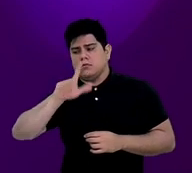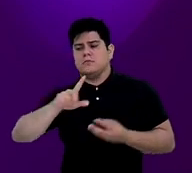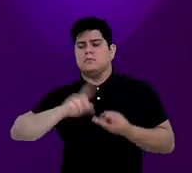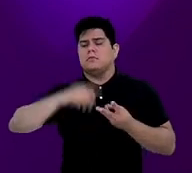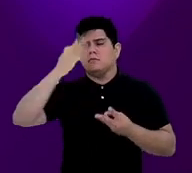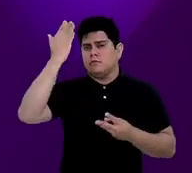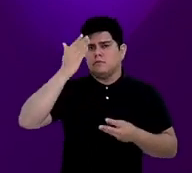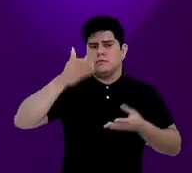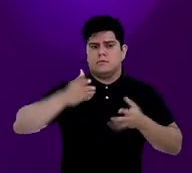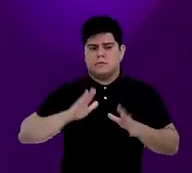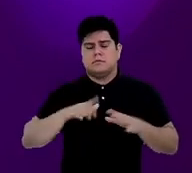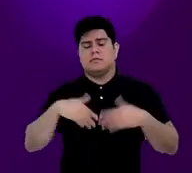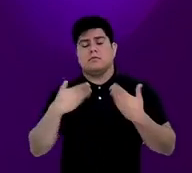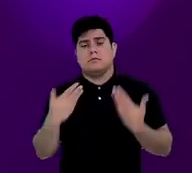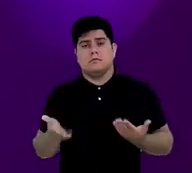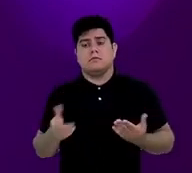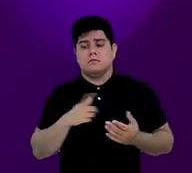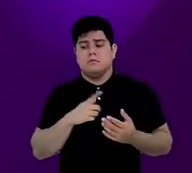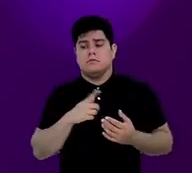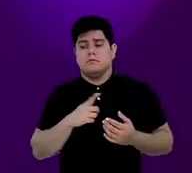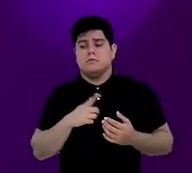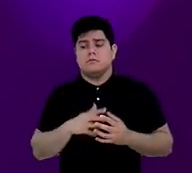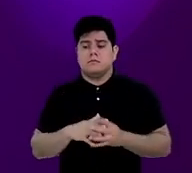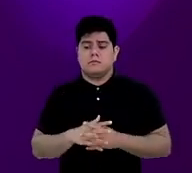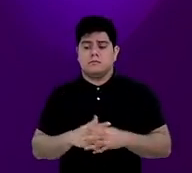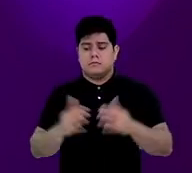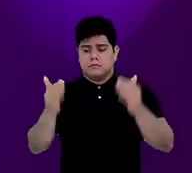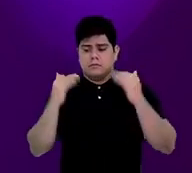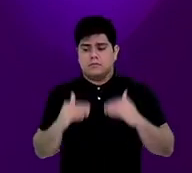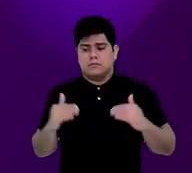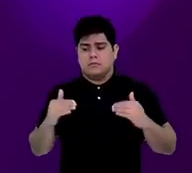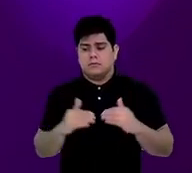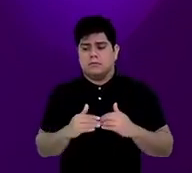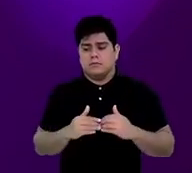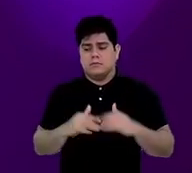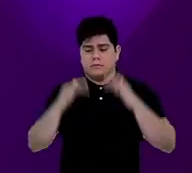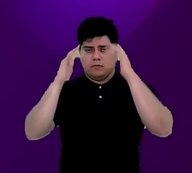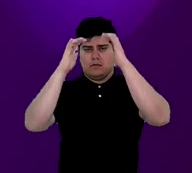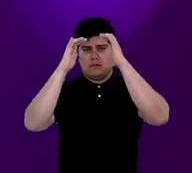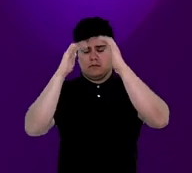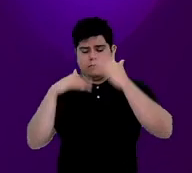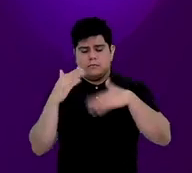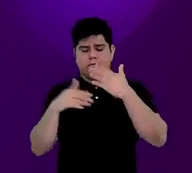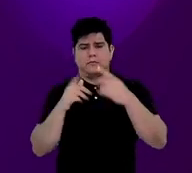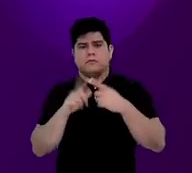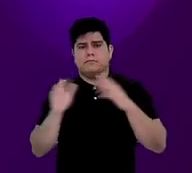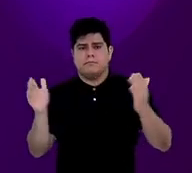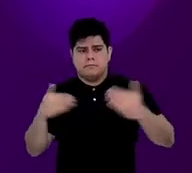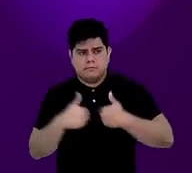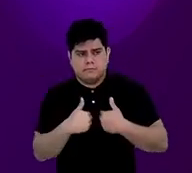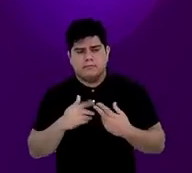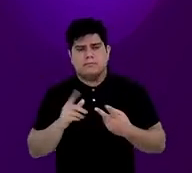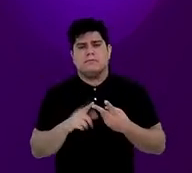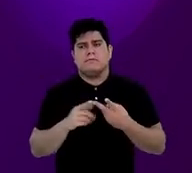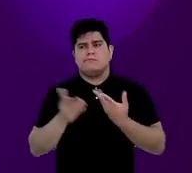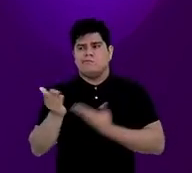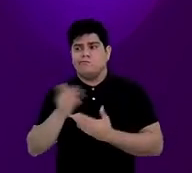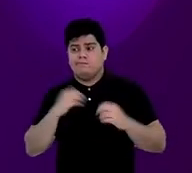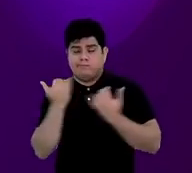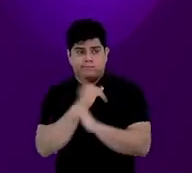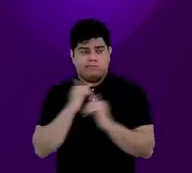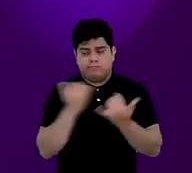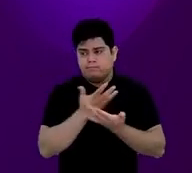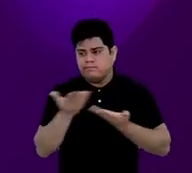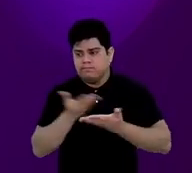Down syndrome, a lot of neurodegenerative diseases, Alzheimer's, Parkinson's, ALS, various kinds